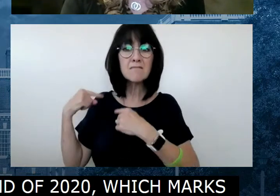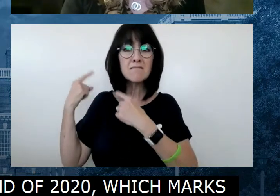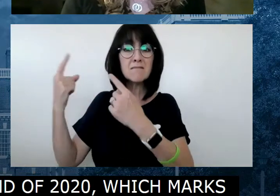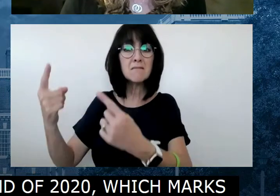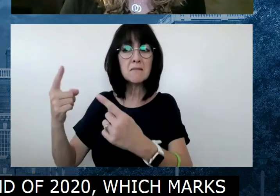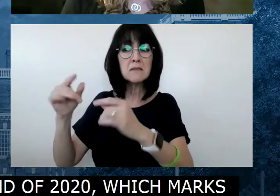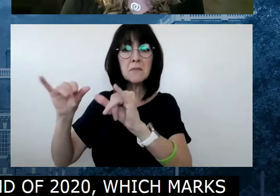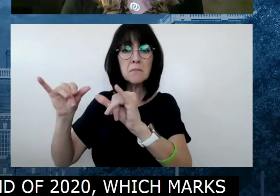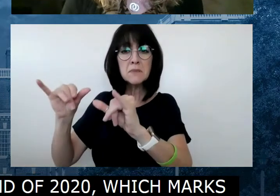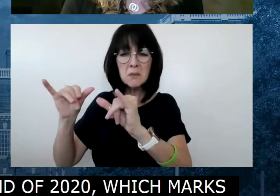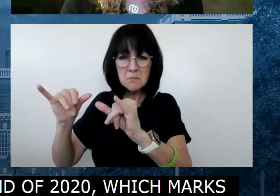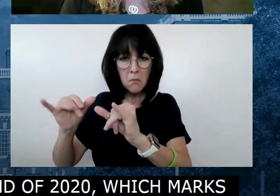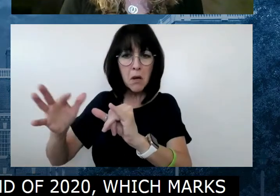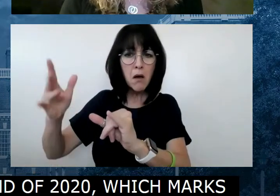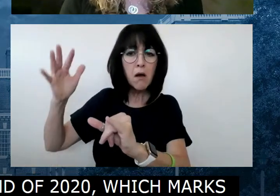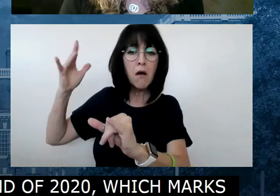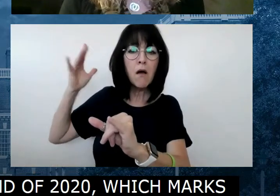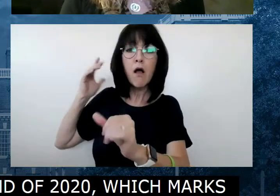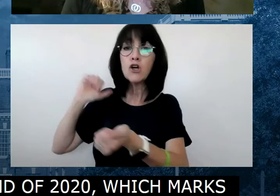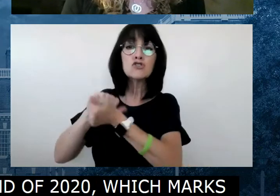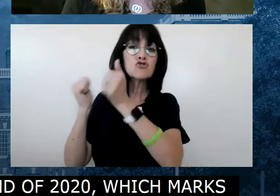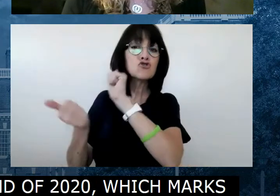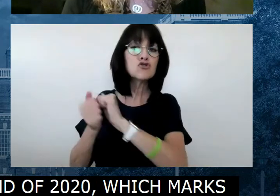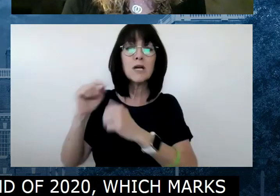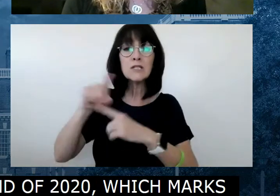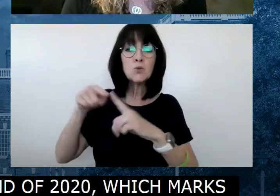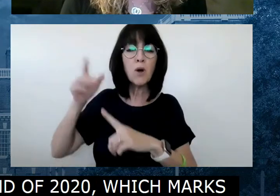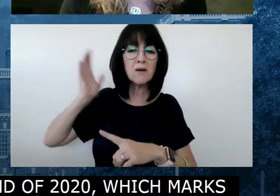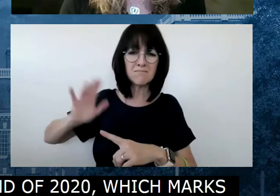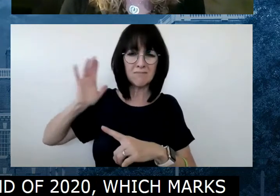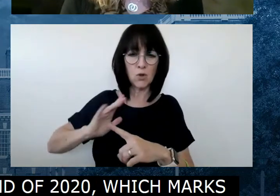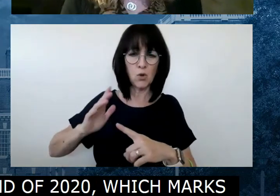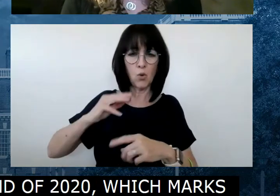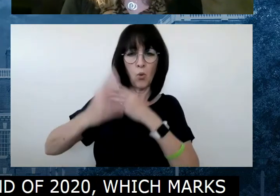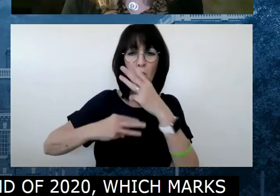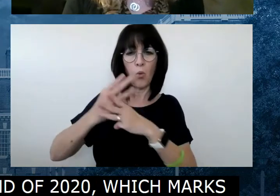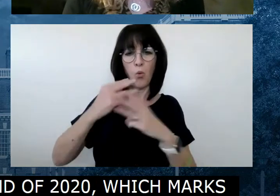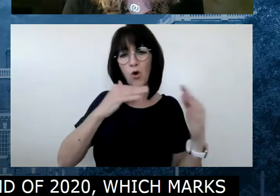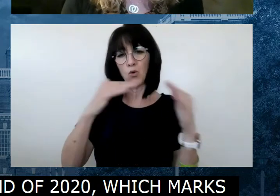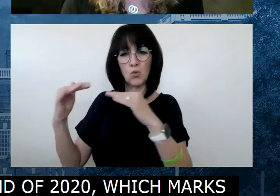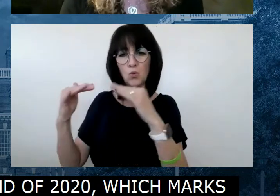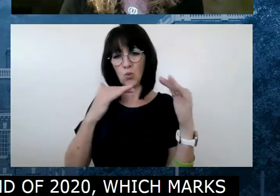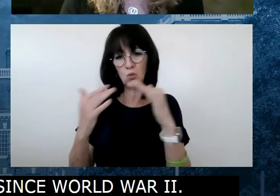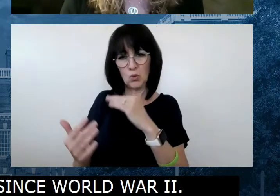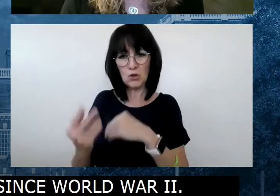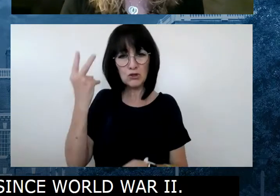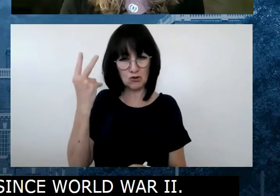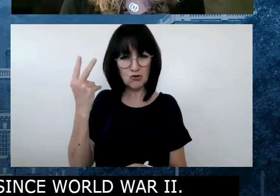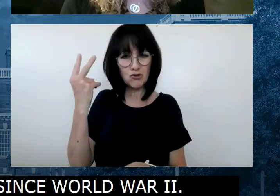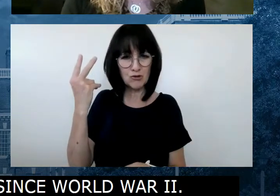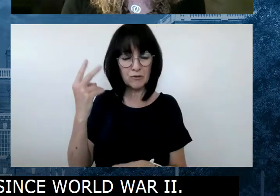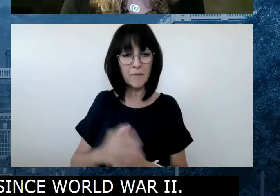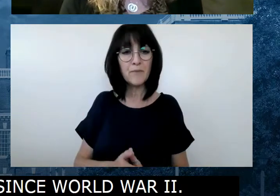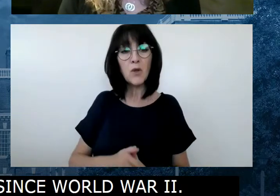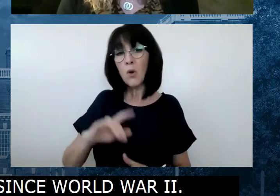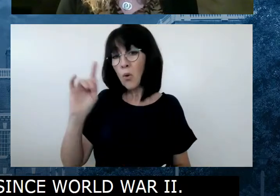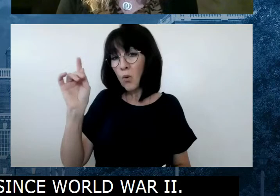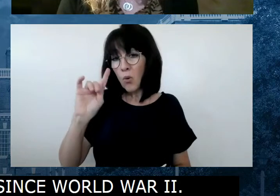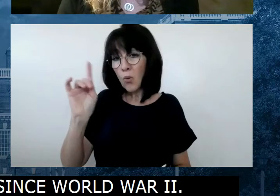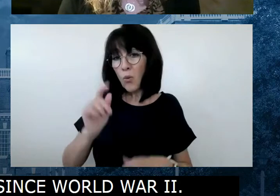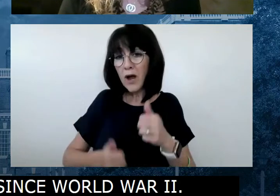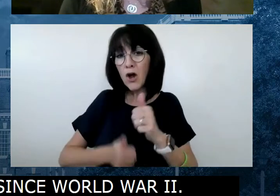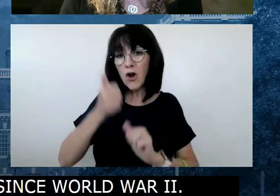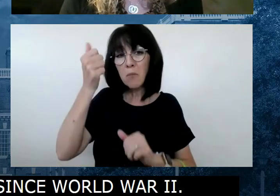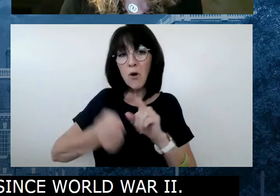unfortunately, this impact was seen more dramatically in Black and Brown communities. So African-American individuals saw their life